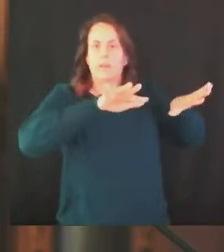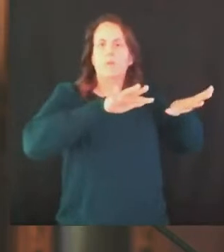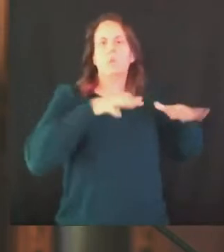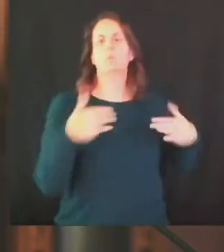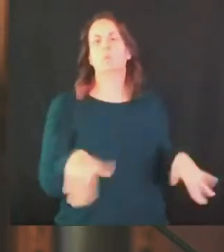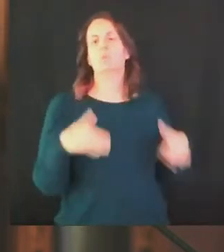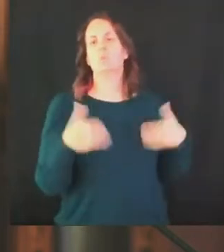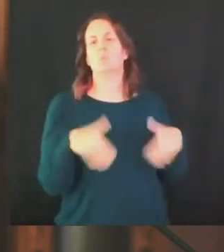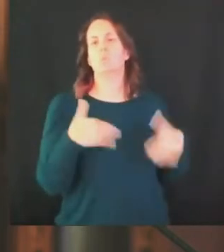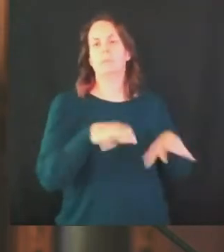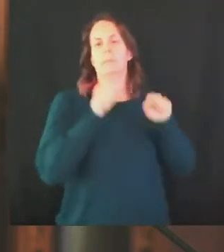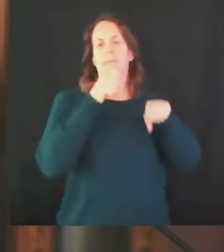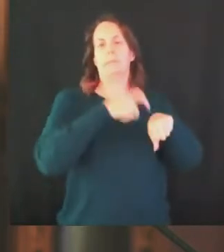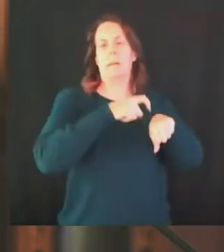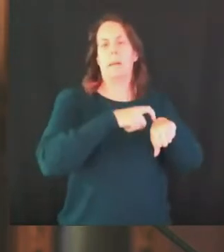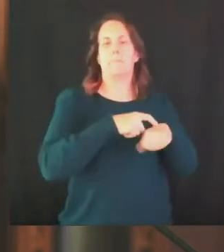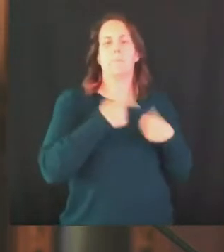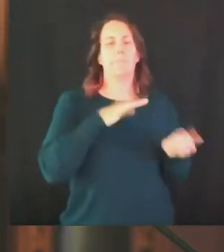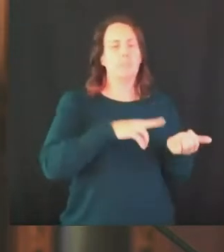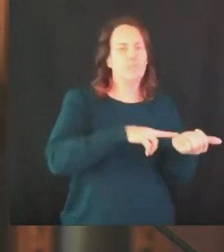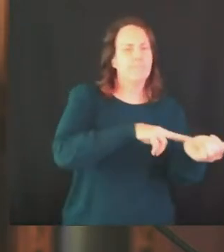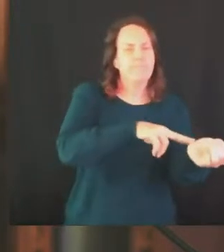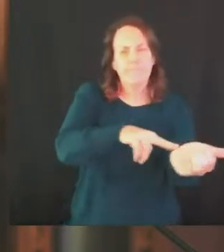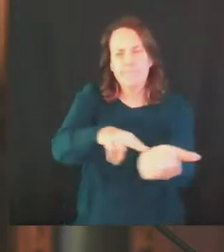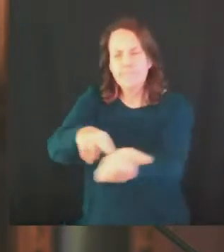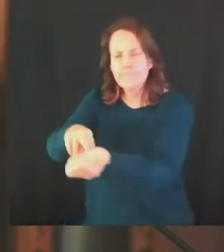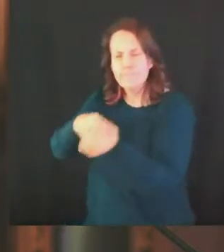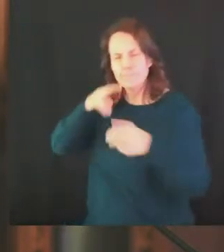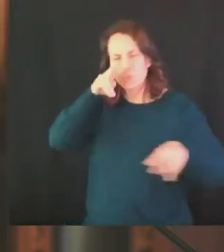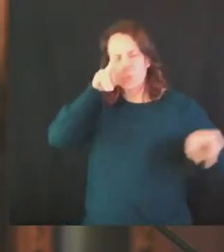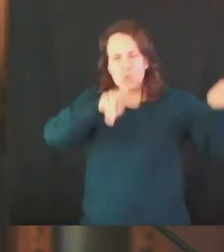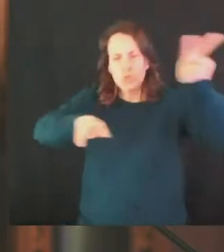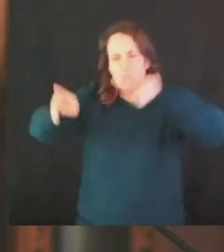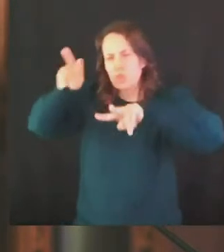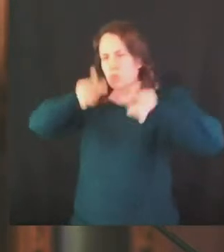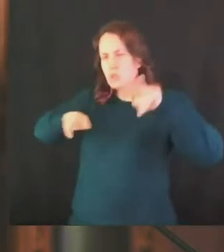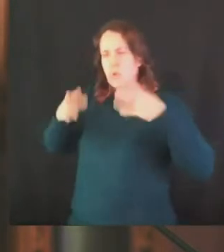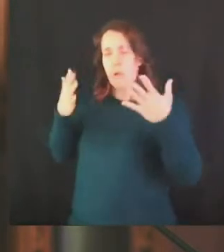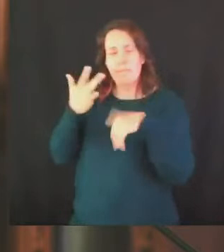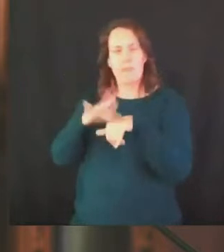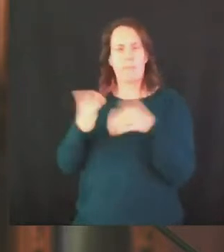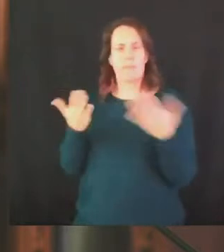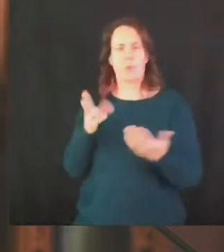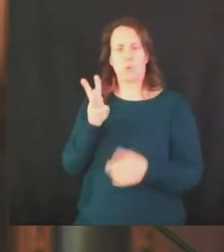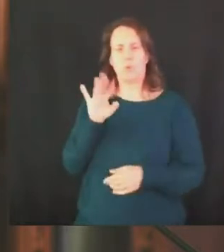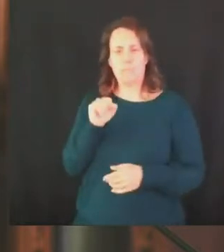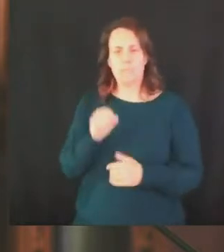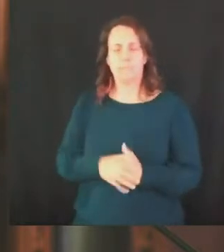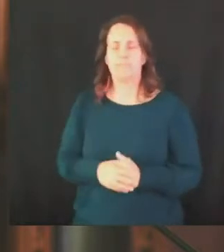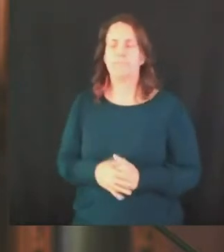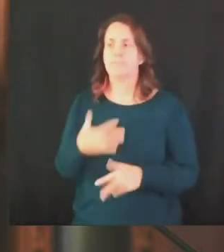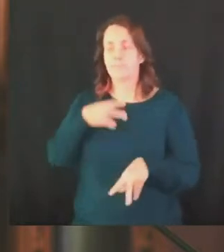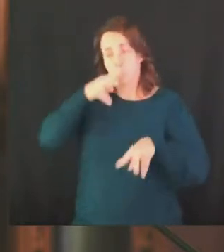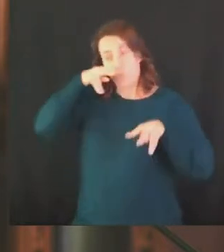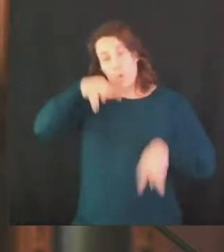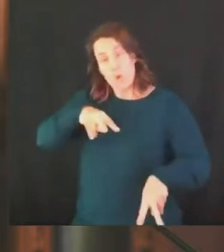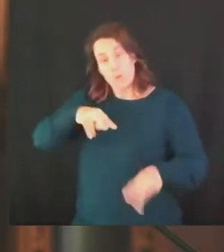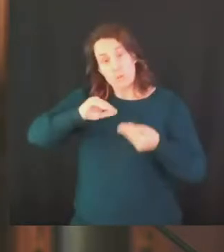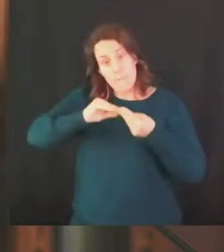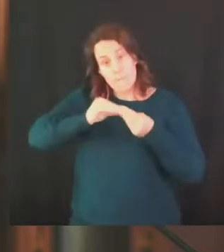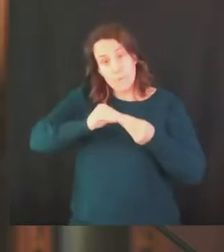the state, as well as looking at our data and where we think this is headed to make good decisions moving